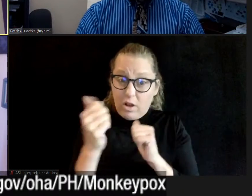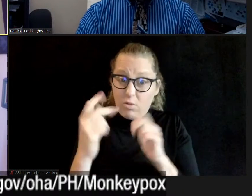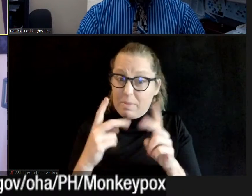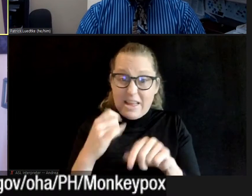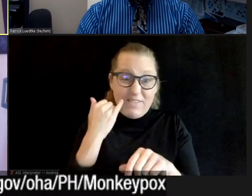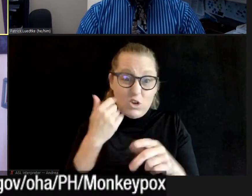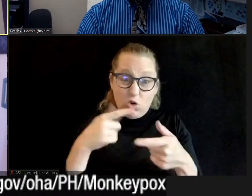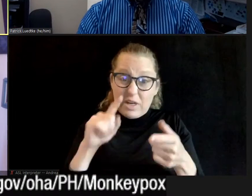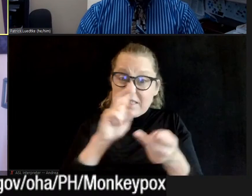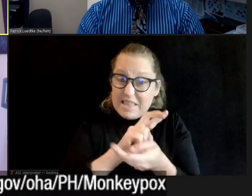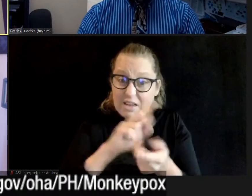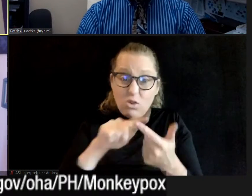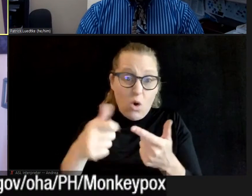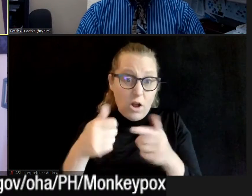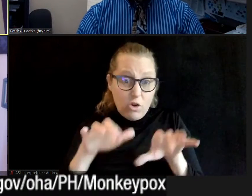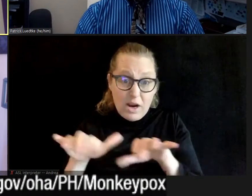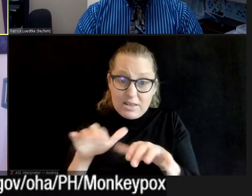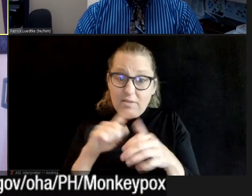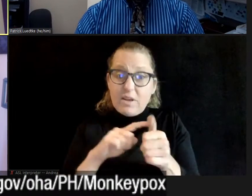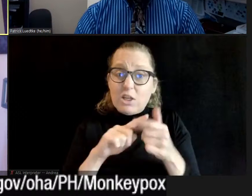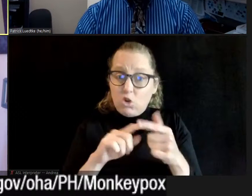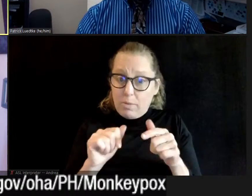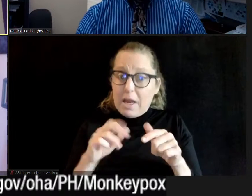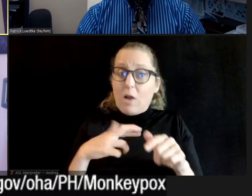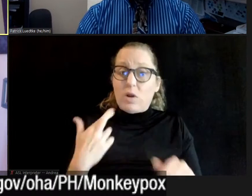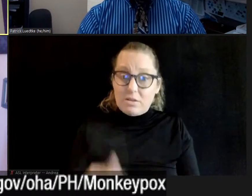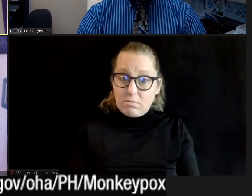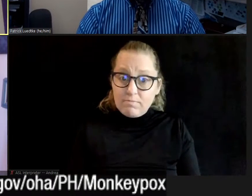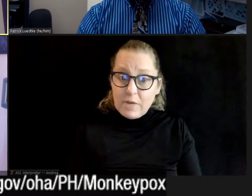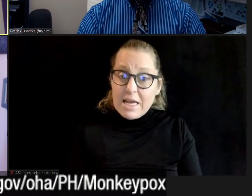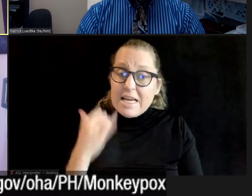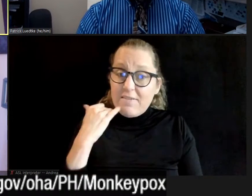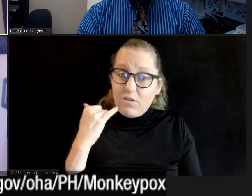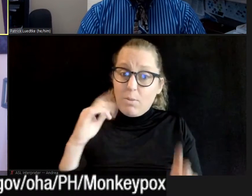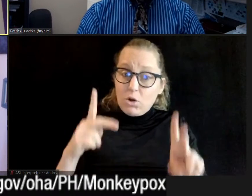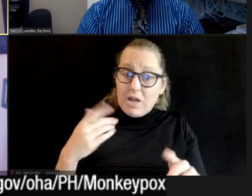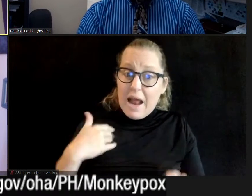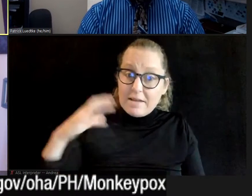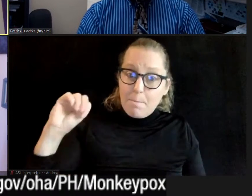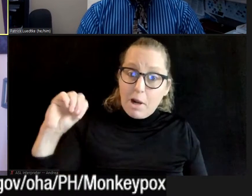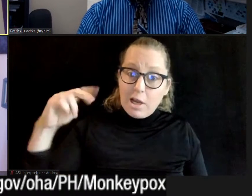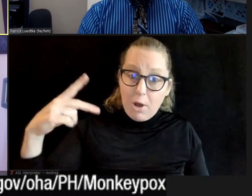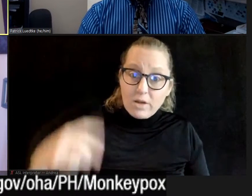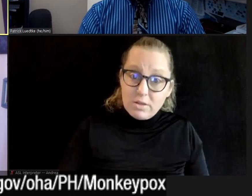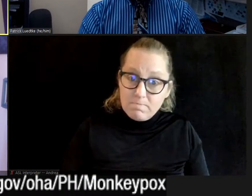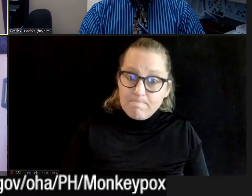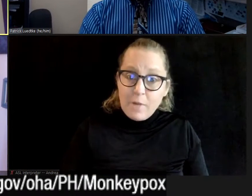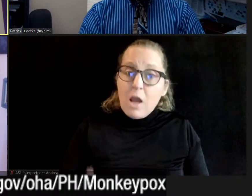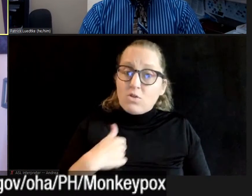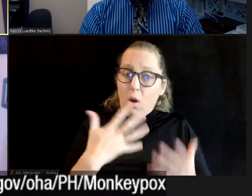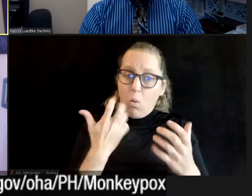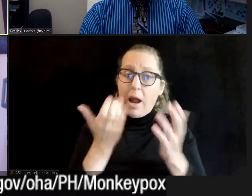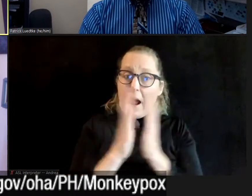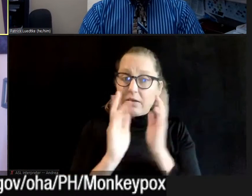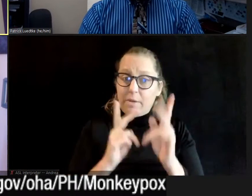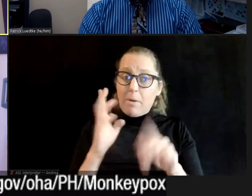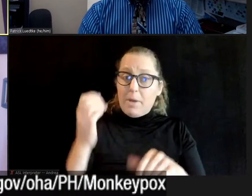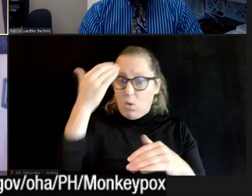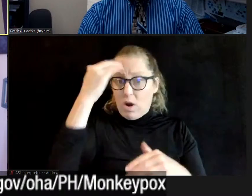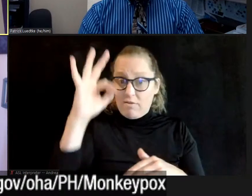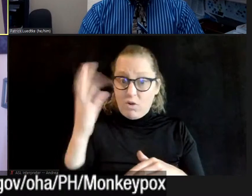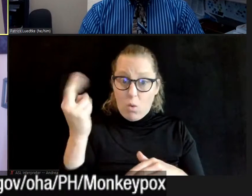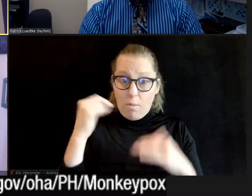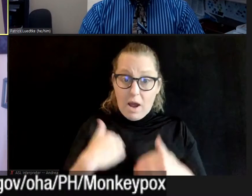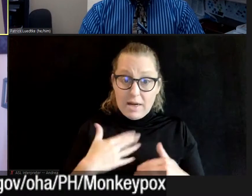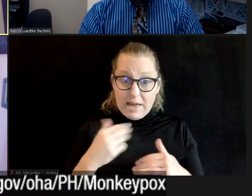sex or during other activities, could be at risk if that person has monkeypox. So that's why I ask people, be aware of your own body and your